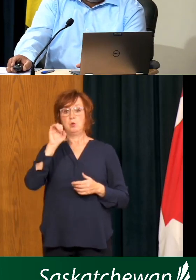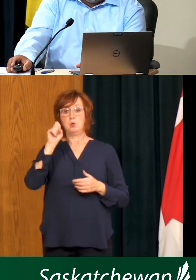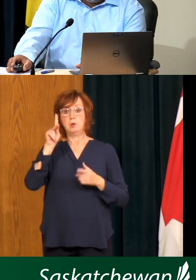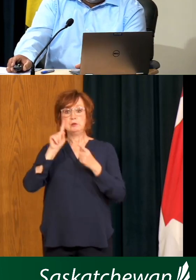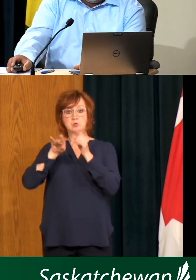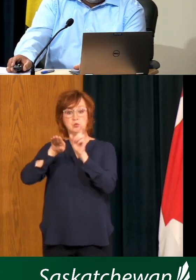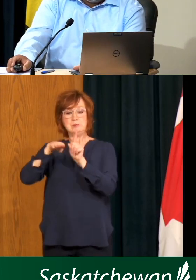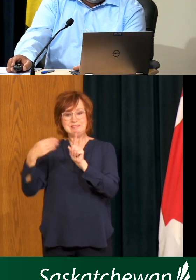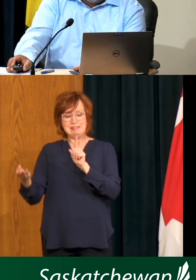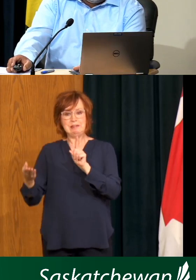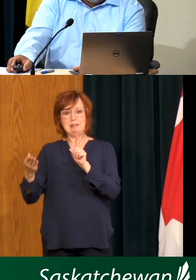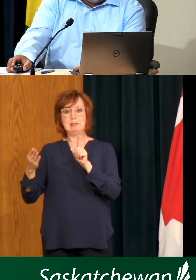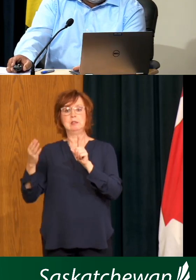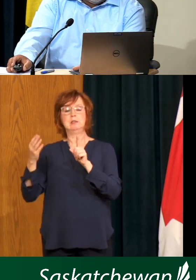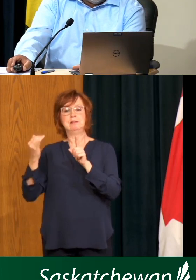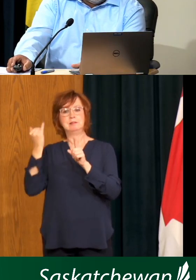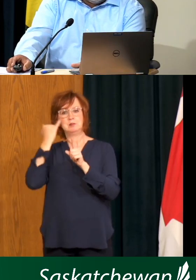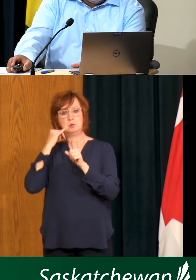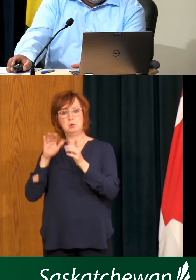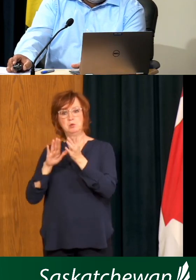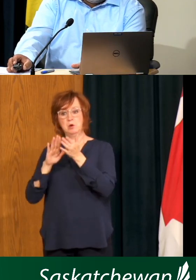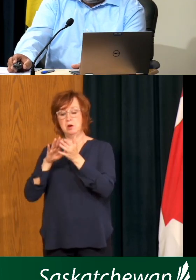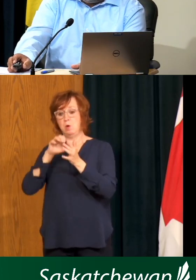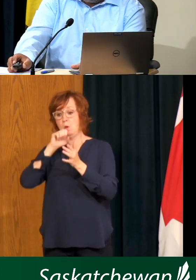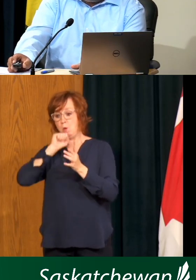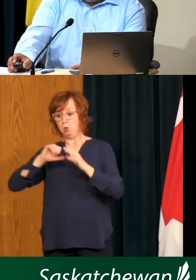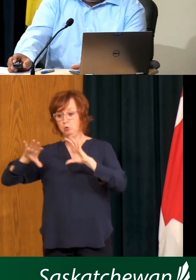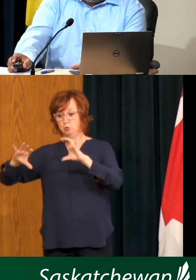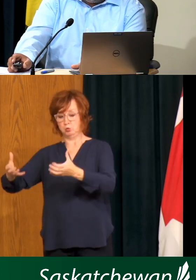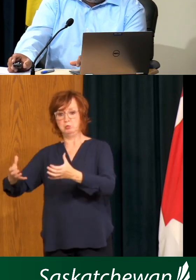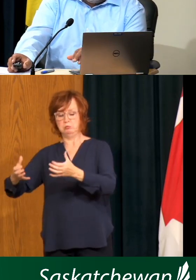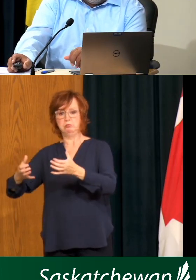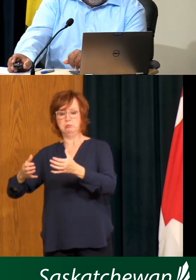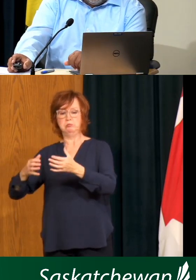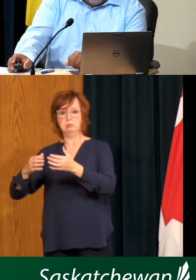very consistent with what we've seen in other jurisdictions.